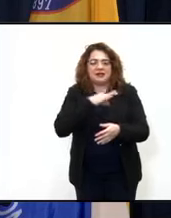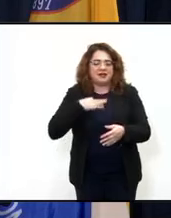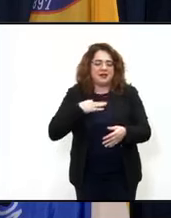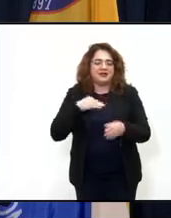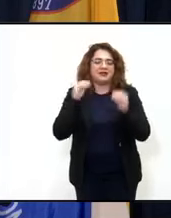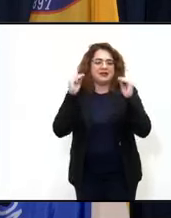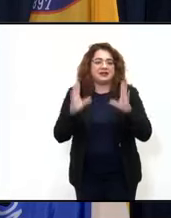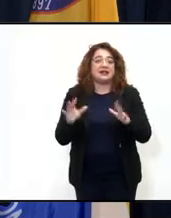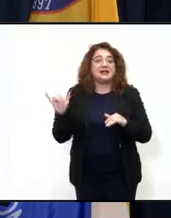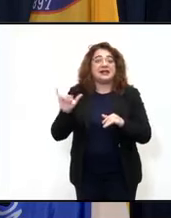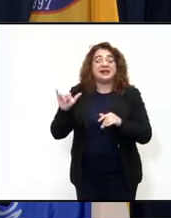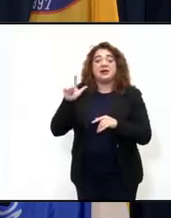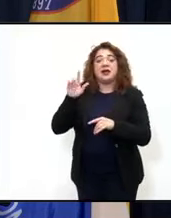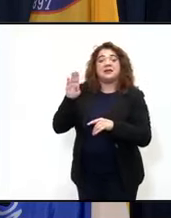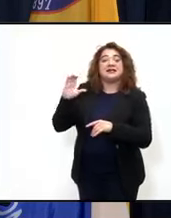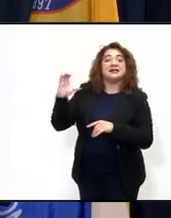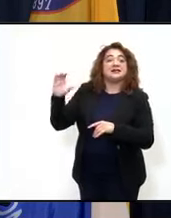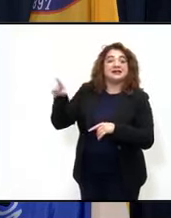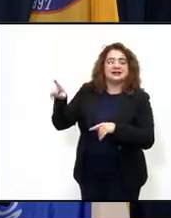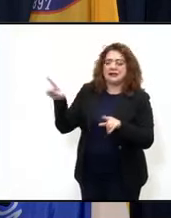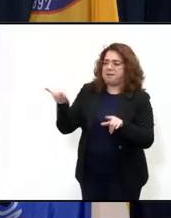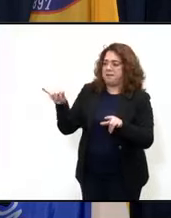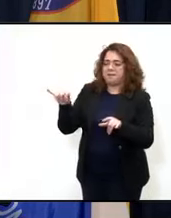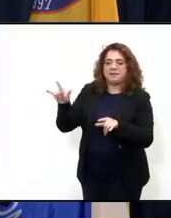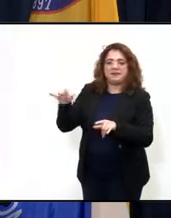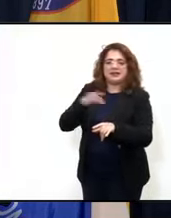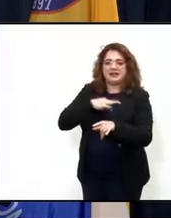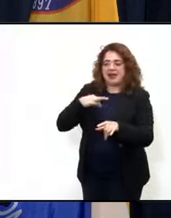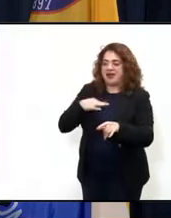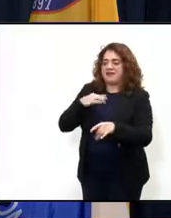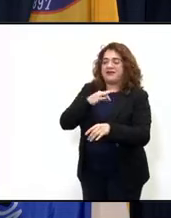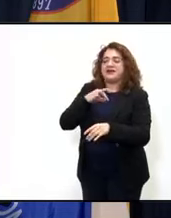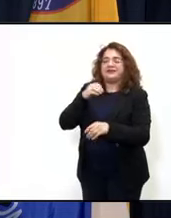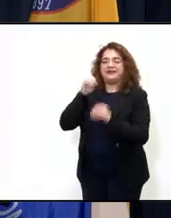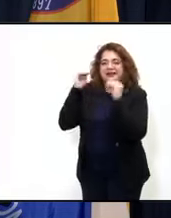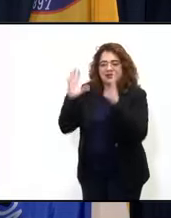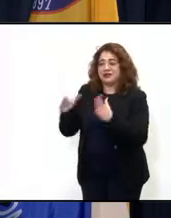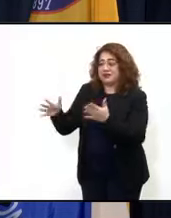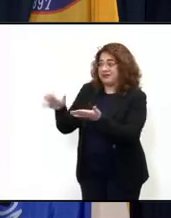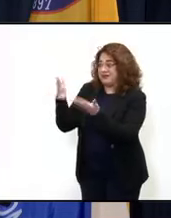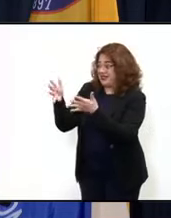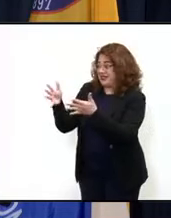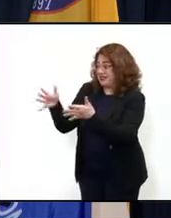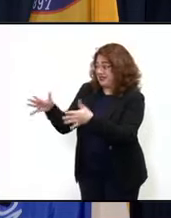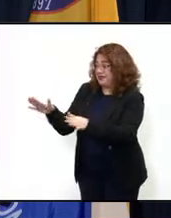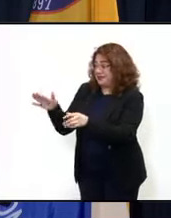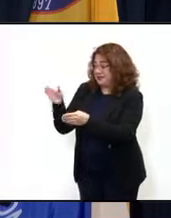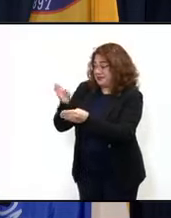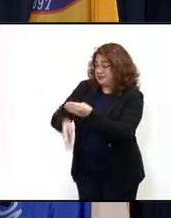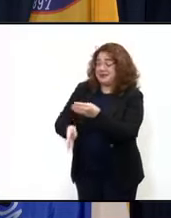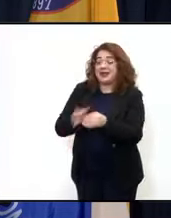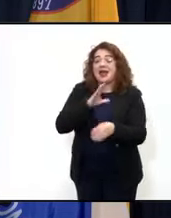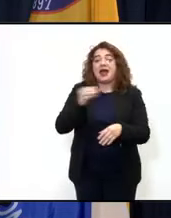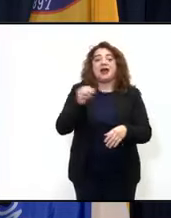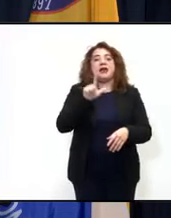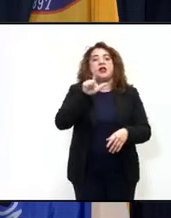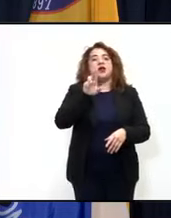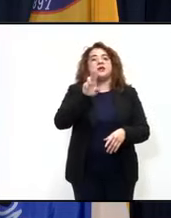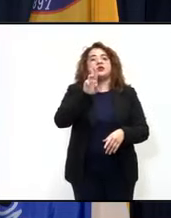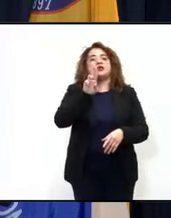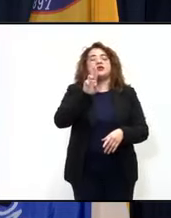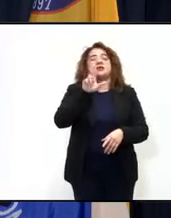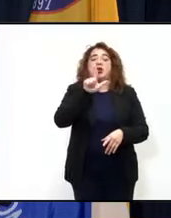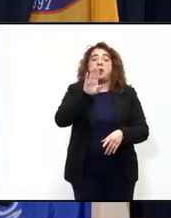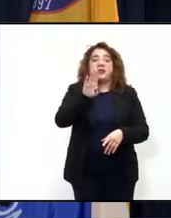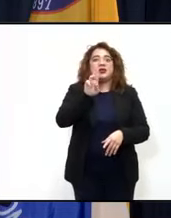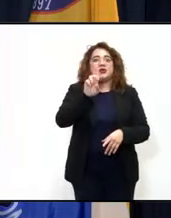for Long Beach City College, and the same is true for Long Beach Unified School District. We think that within this